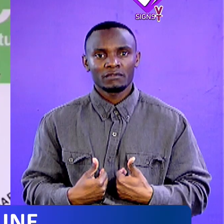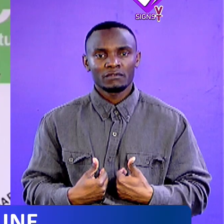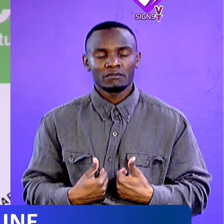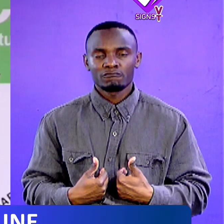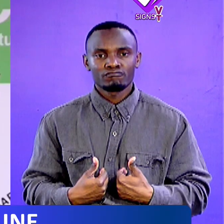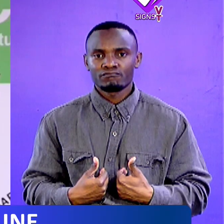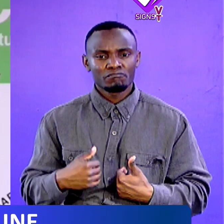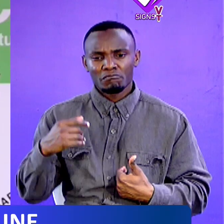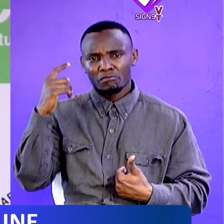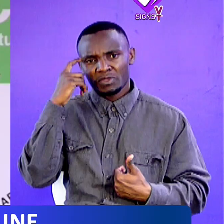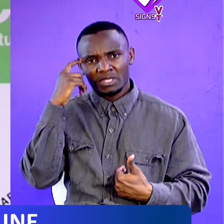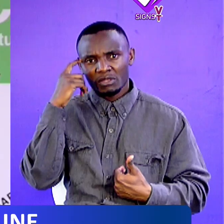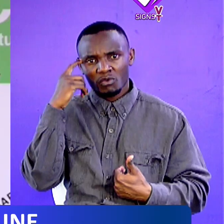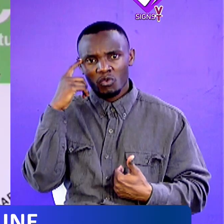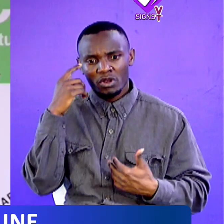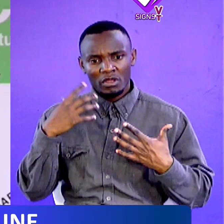an